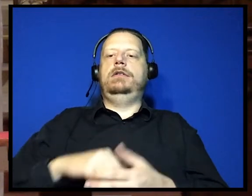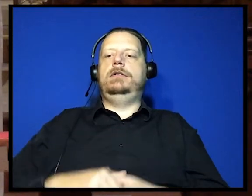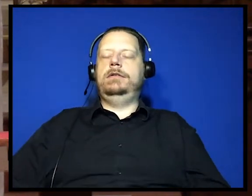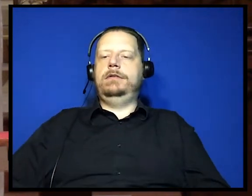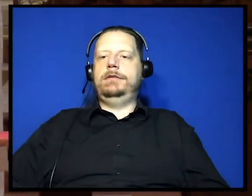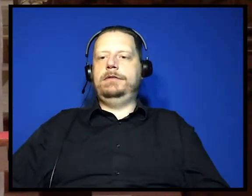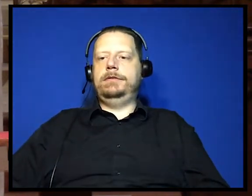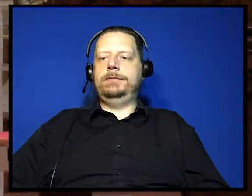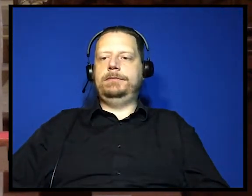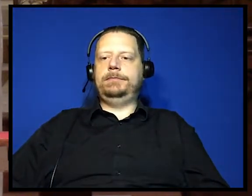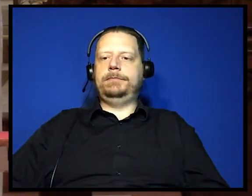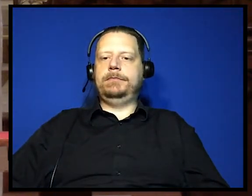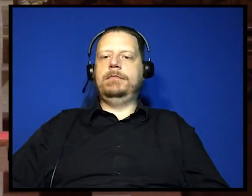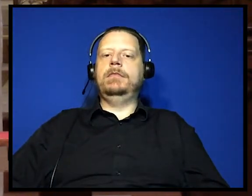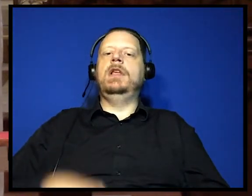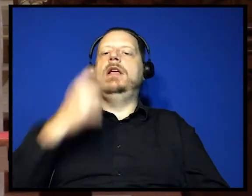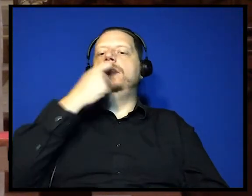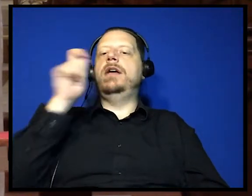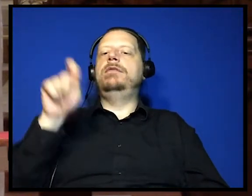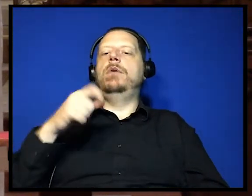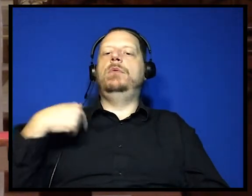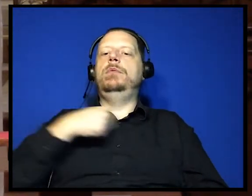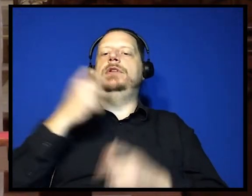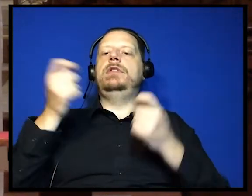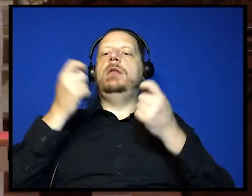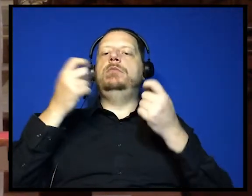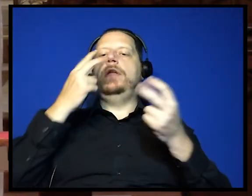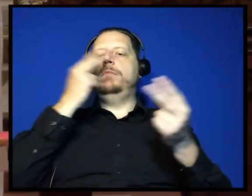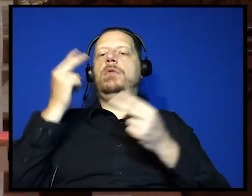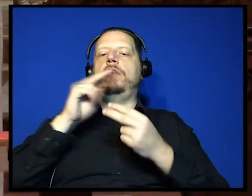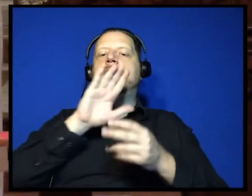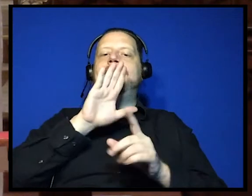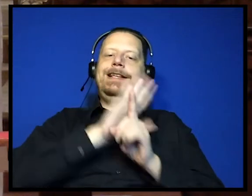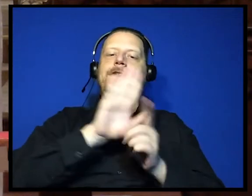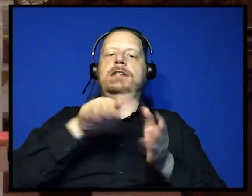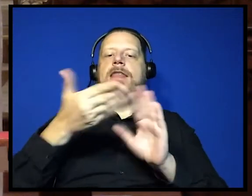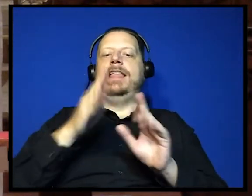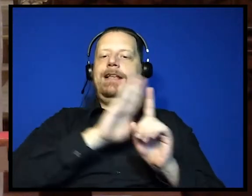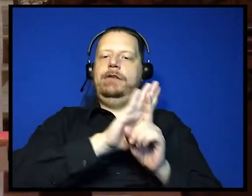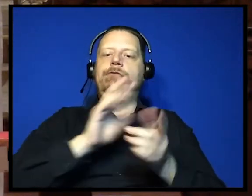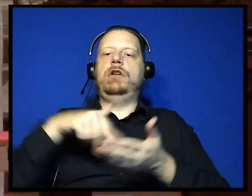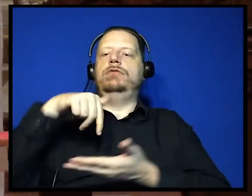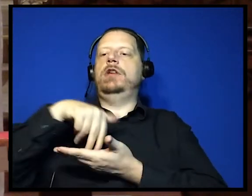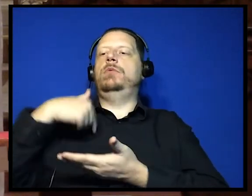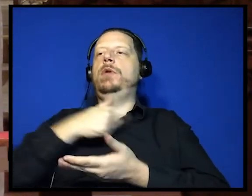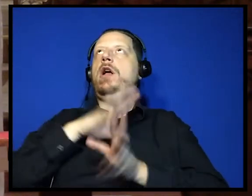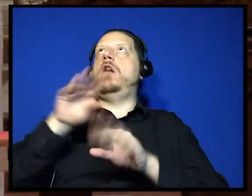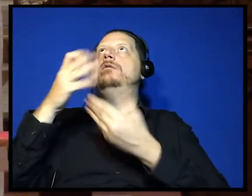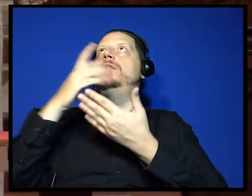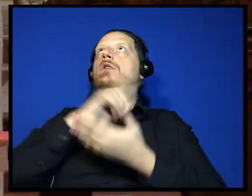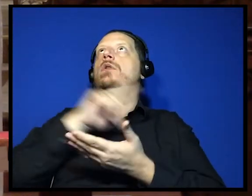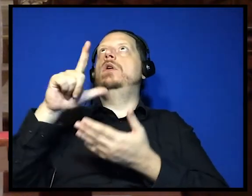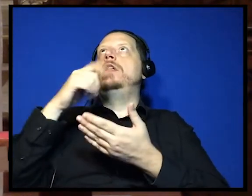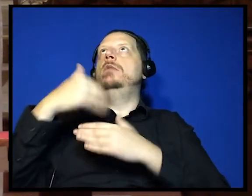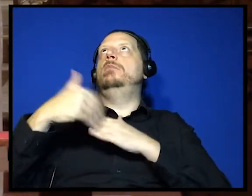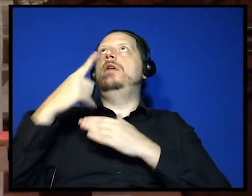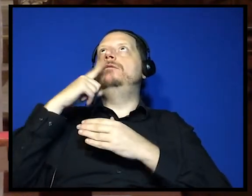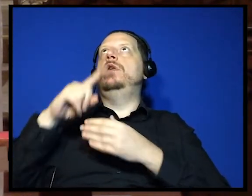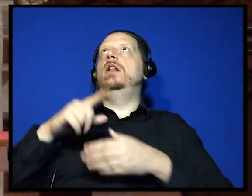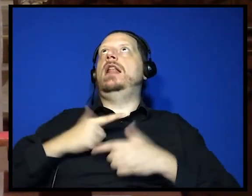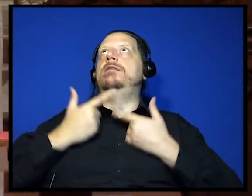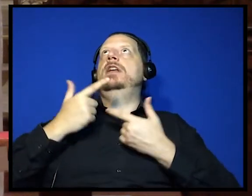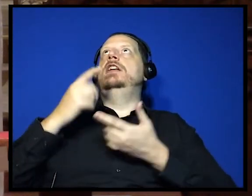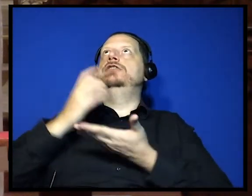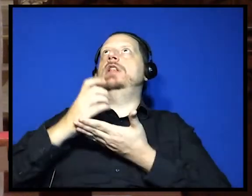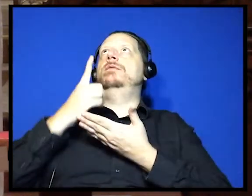again. Therefore, as we celebrate the memorial of his death and resurrection, we offer you, Lord, the bread of life and the chalice